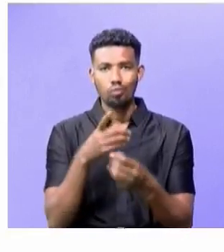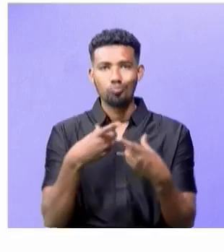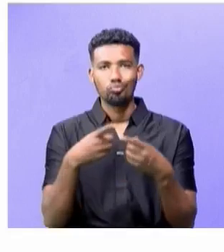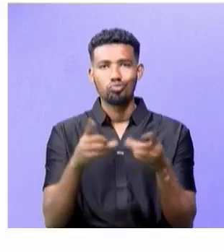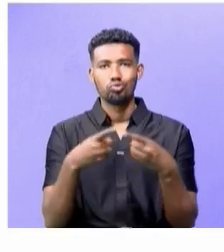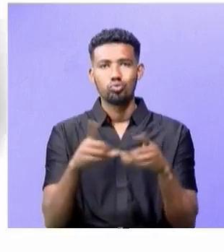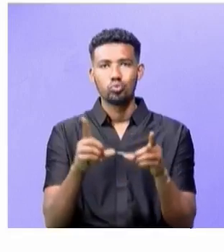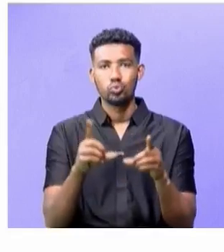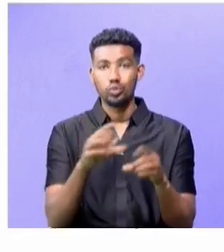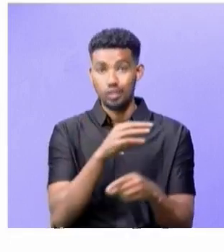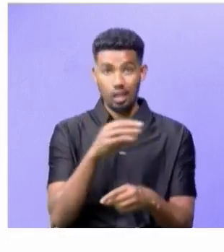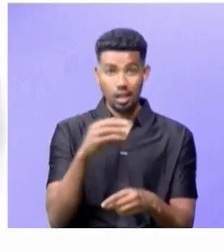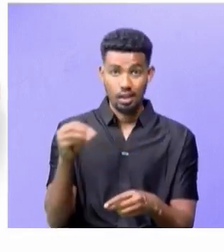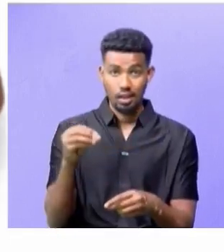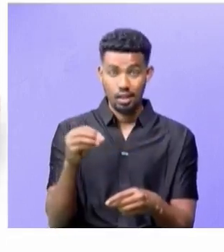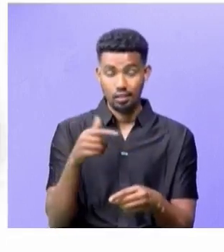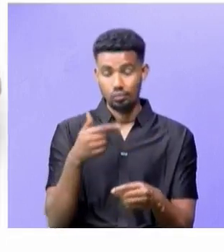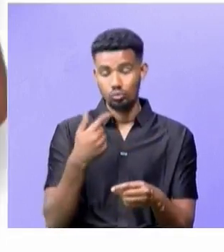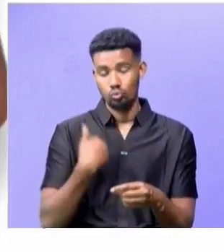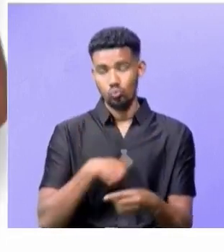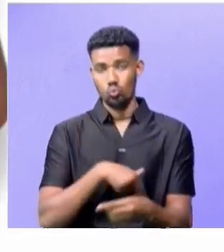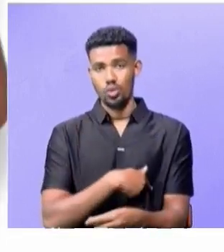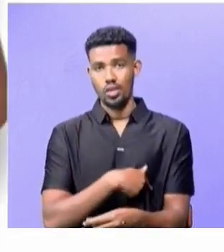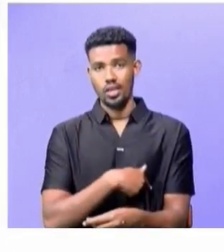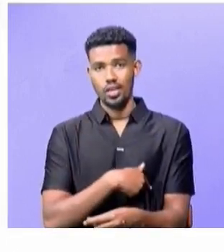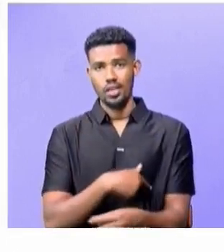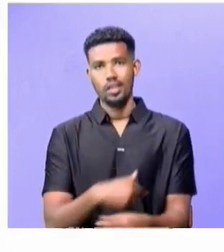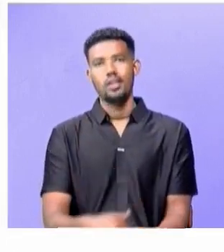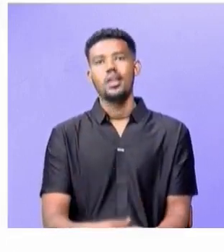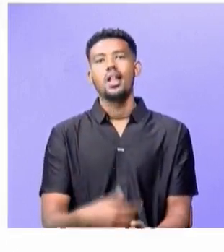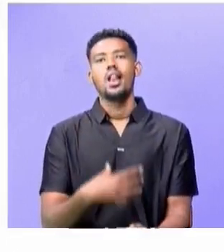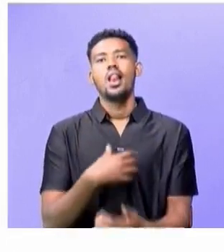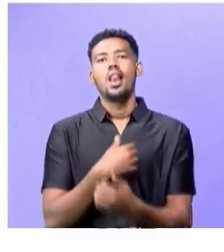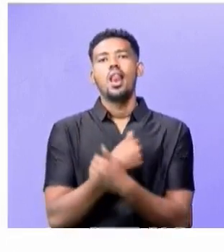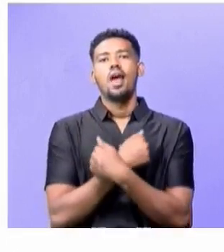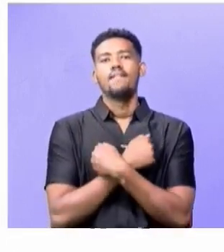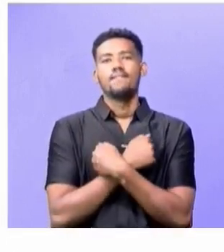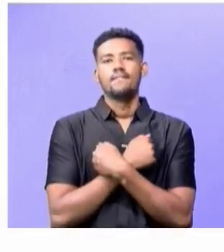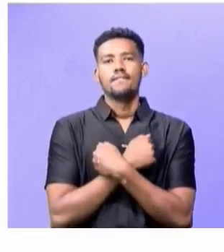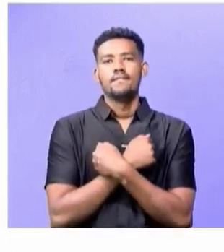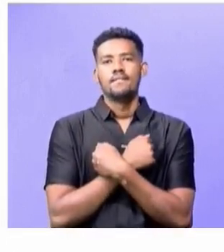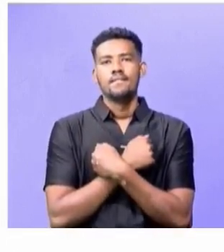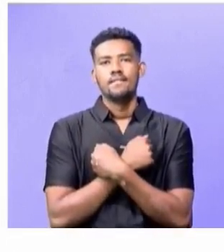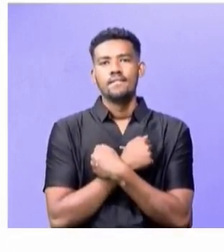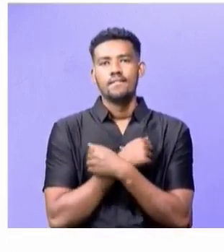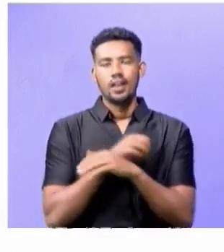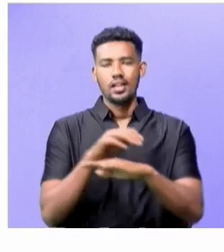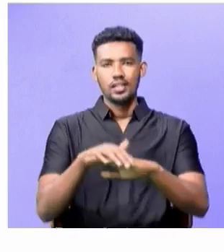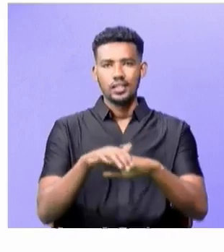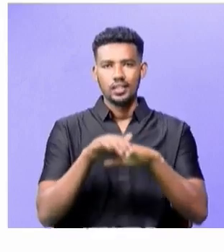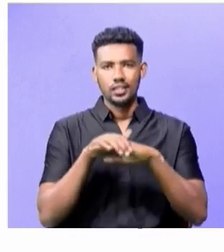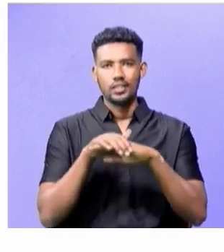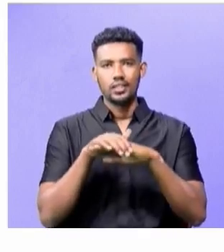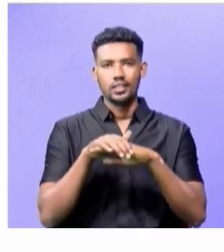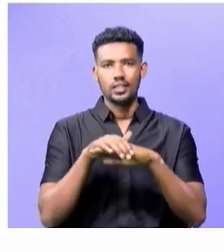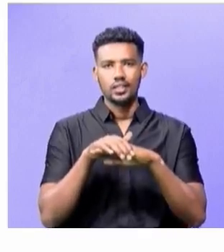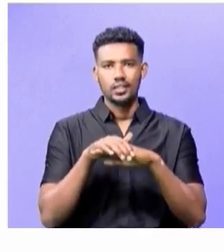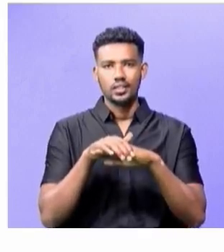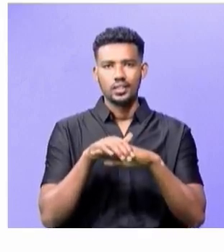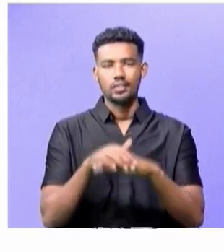And let us say we love English.